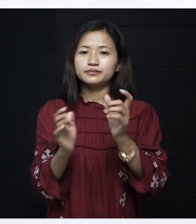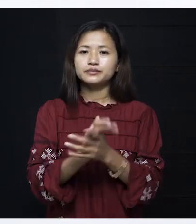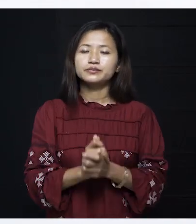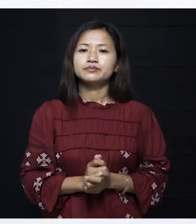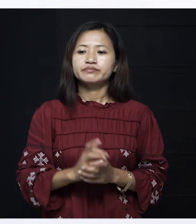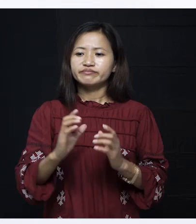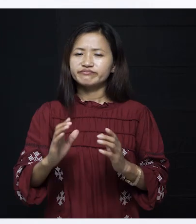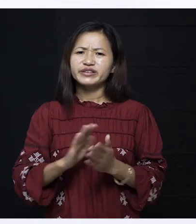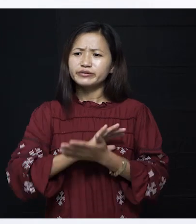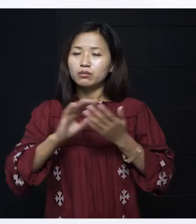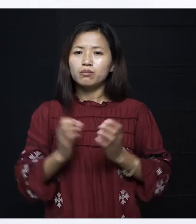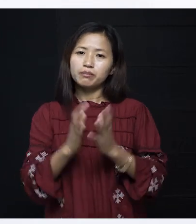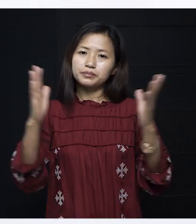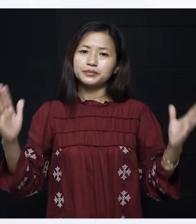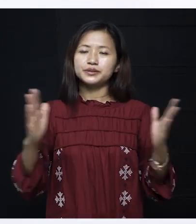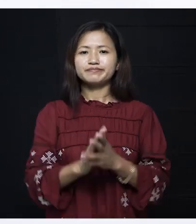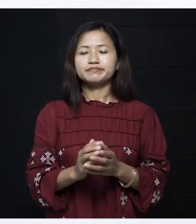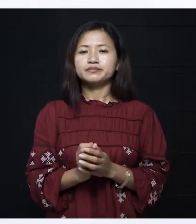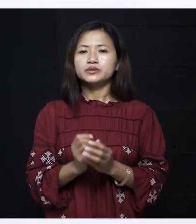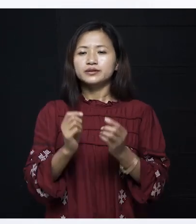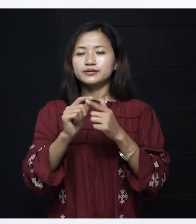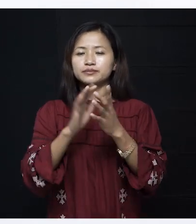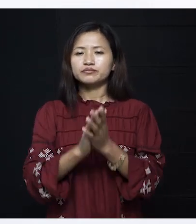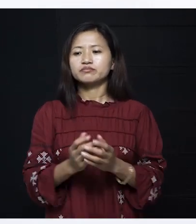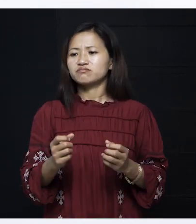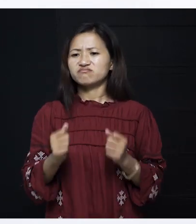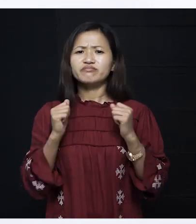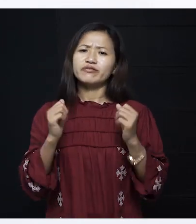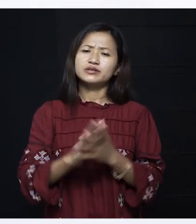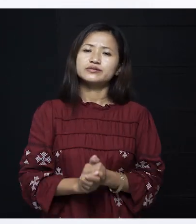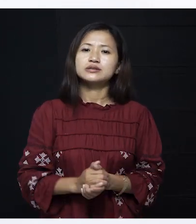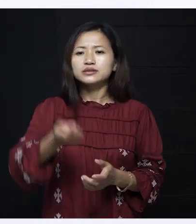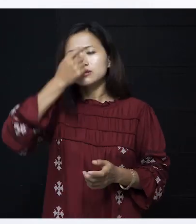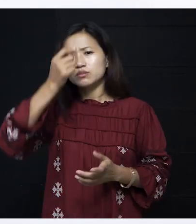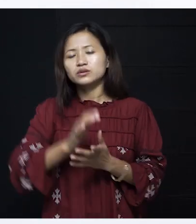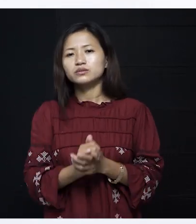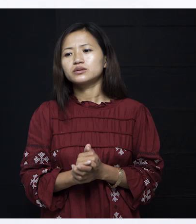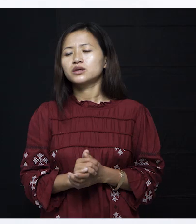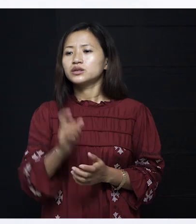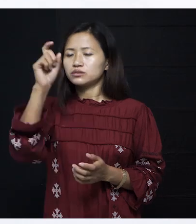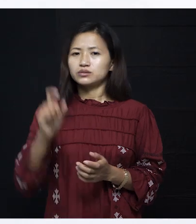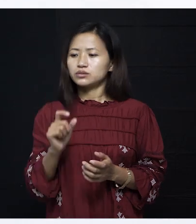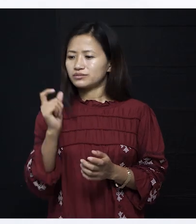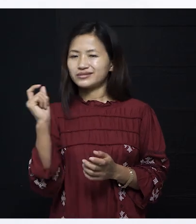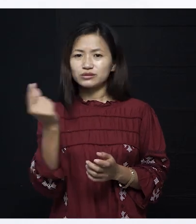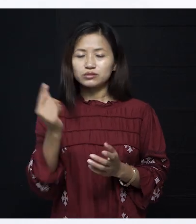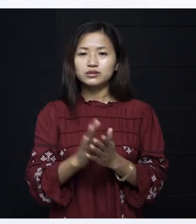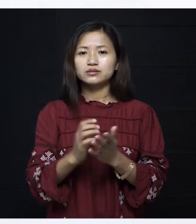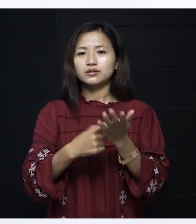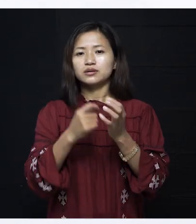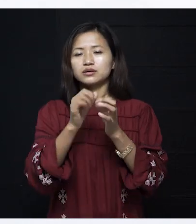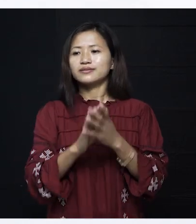enough resources. They don't have any difficulty. They don't find any problem in using up the resources. So that is the